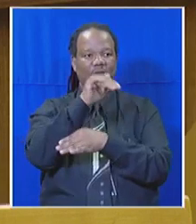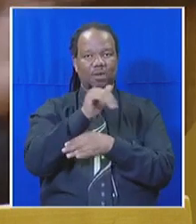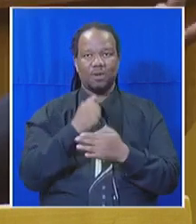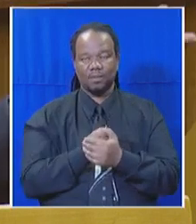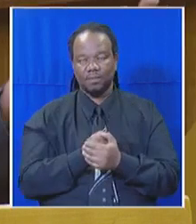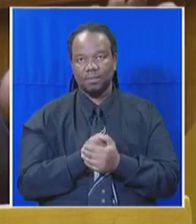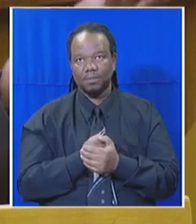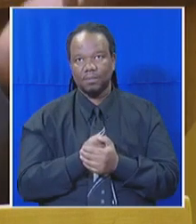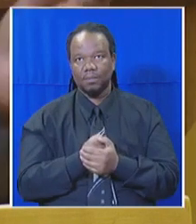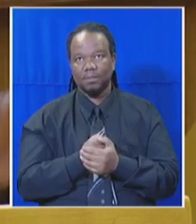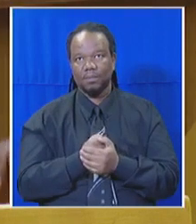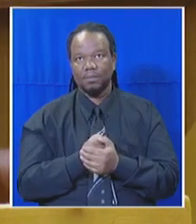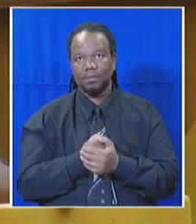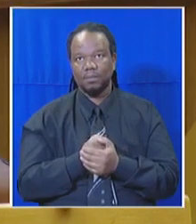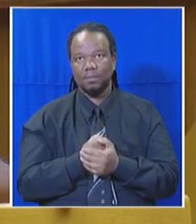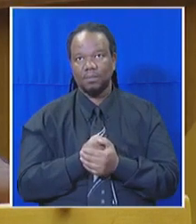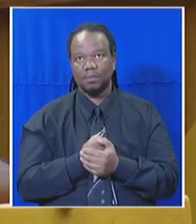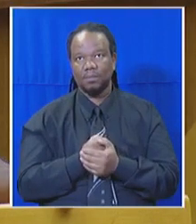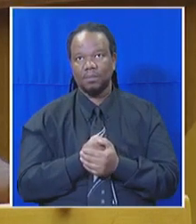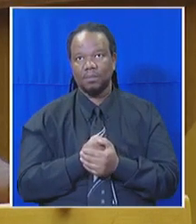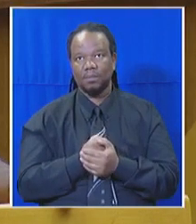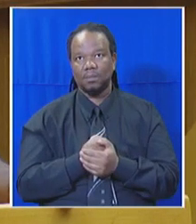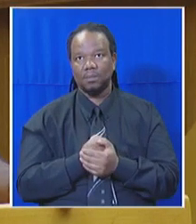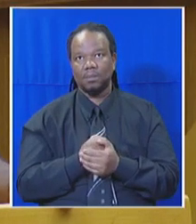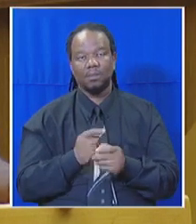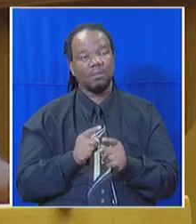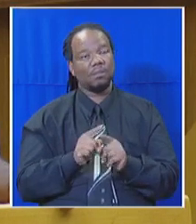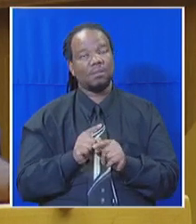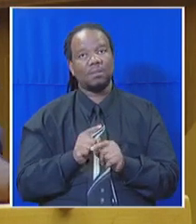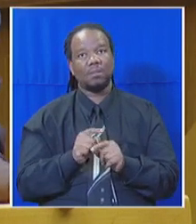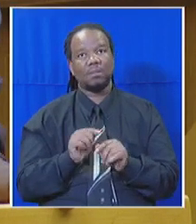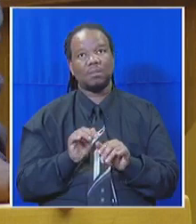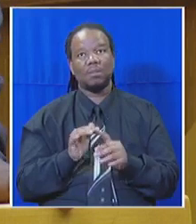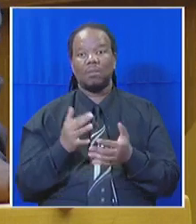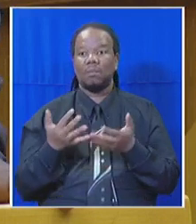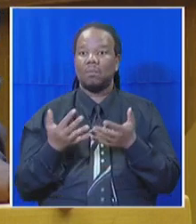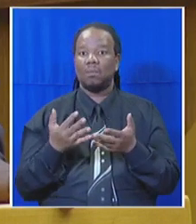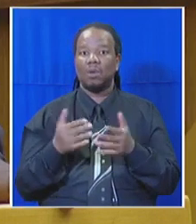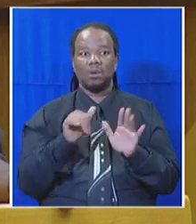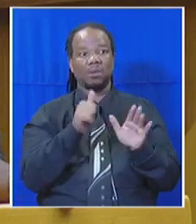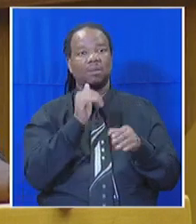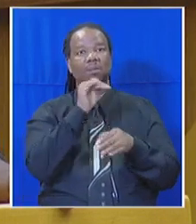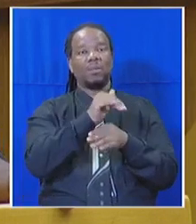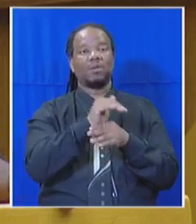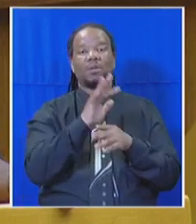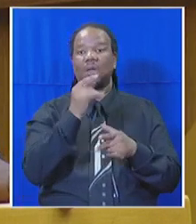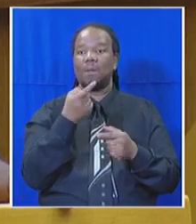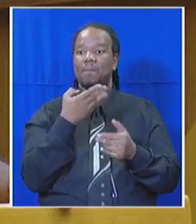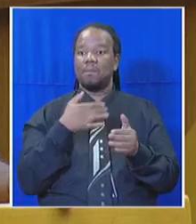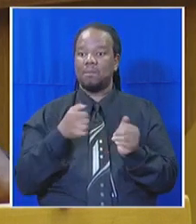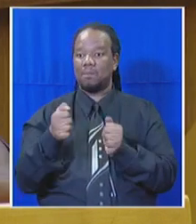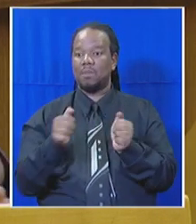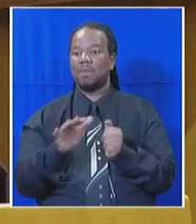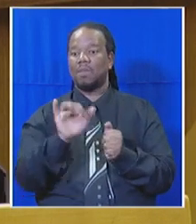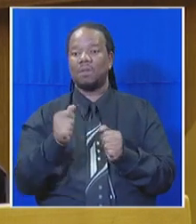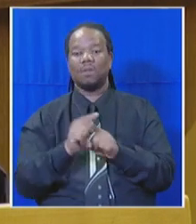and the majority really are emphasized will be people from outside of the